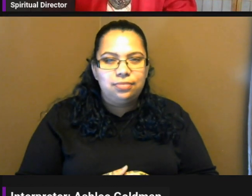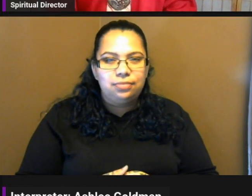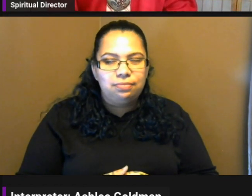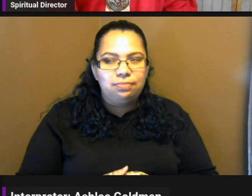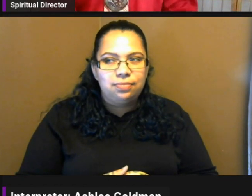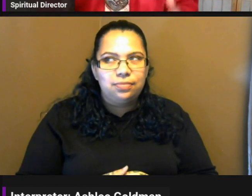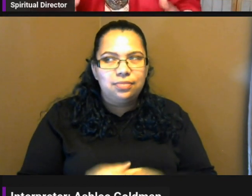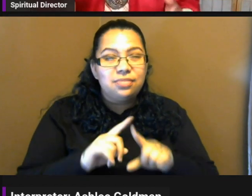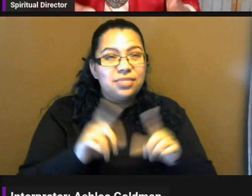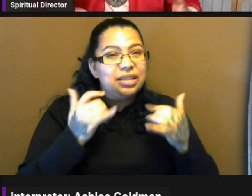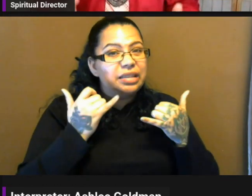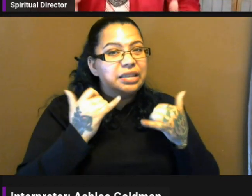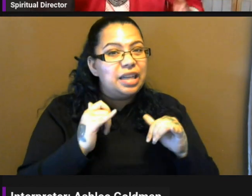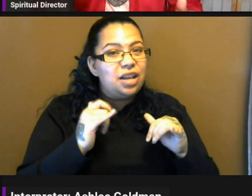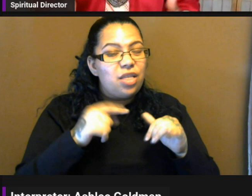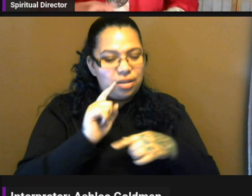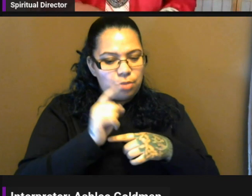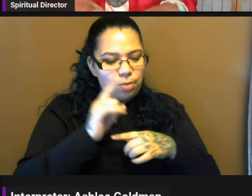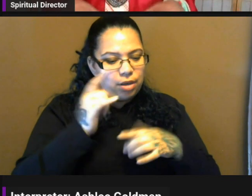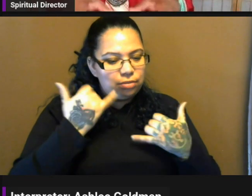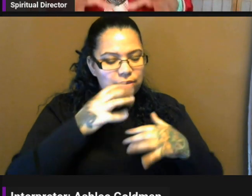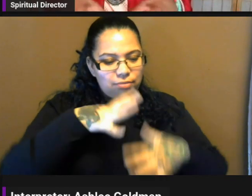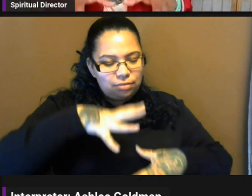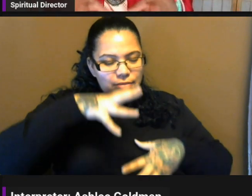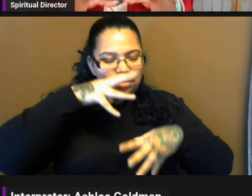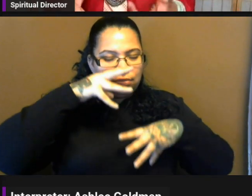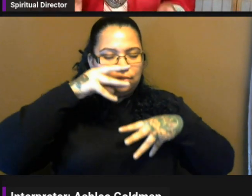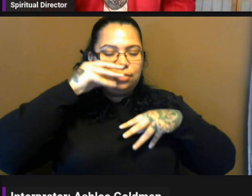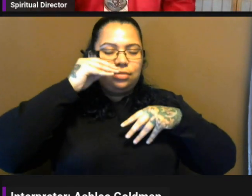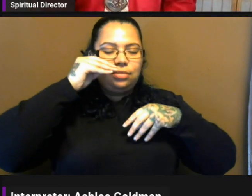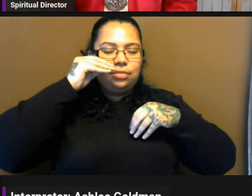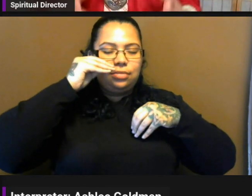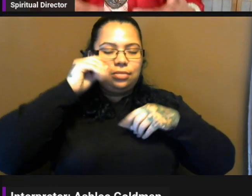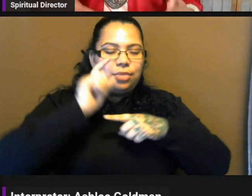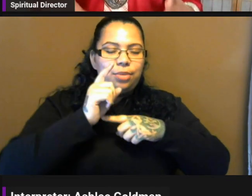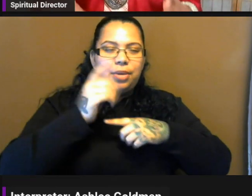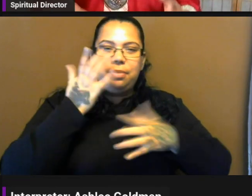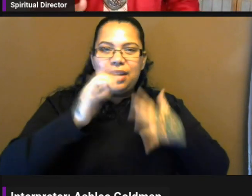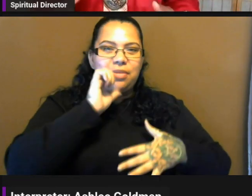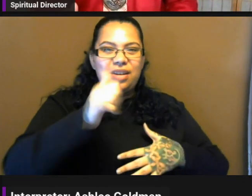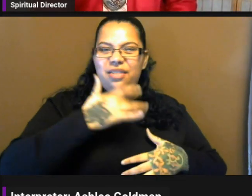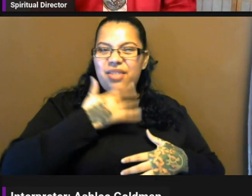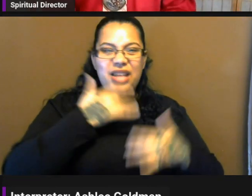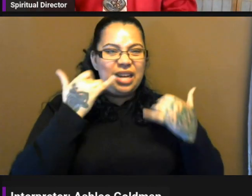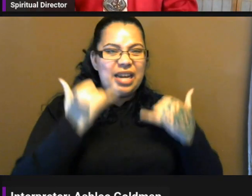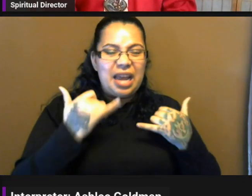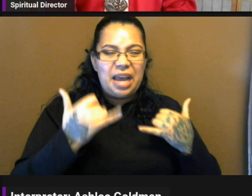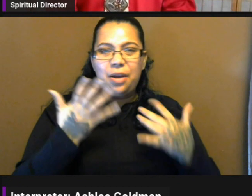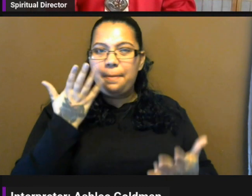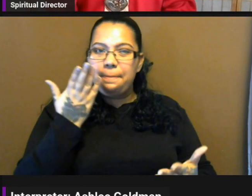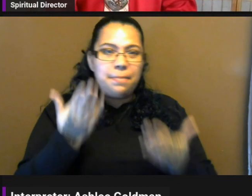And yet, we breathe in this moment knowing that even if we don't feel it right now, even if there are moments when we